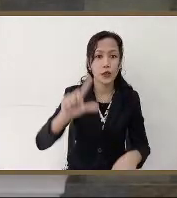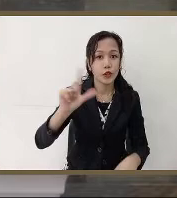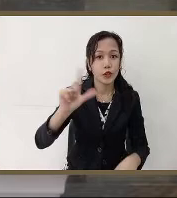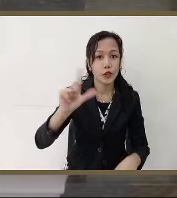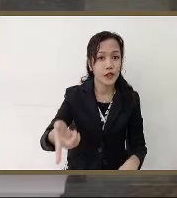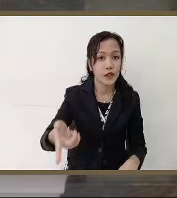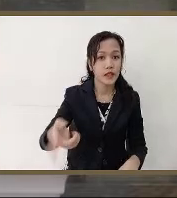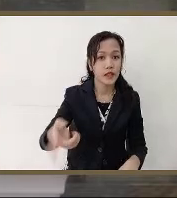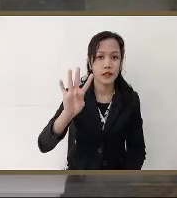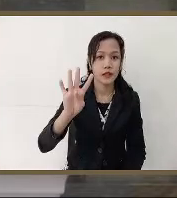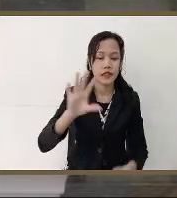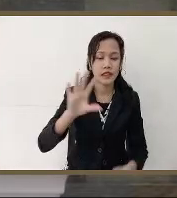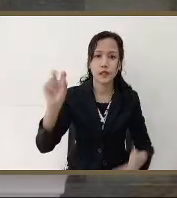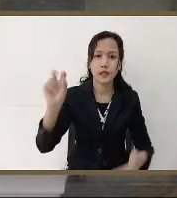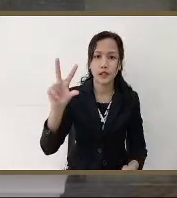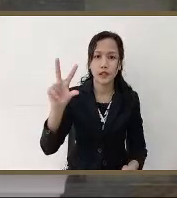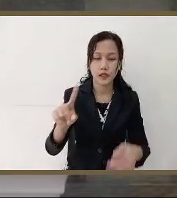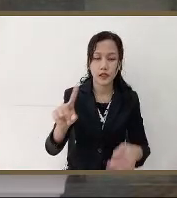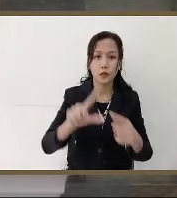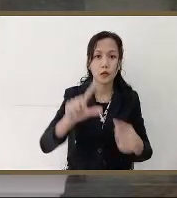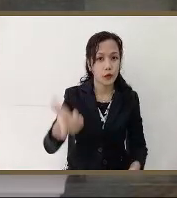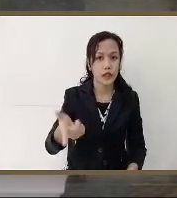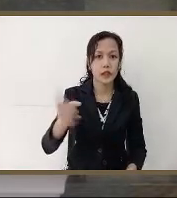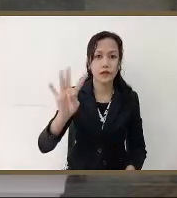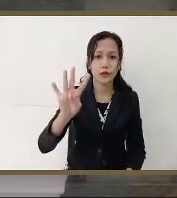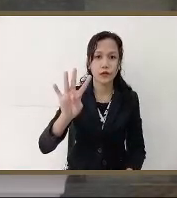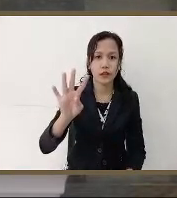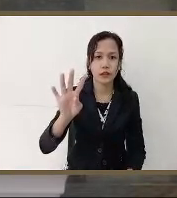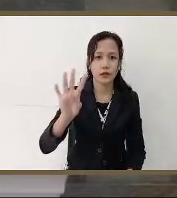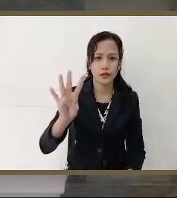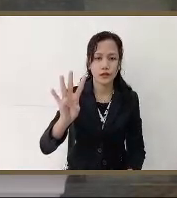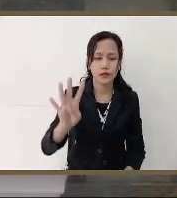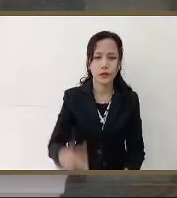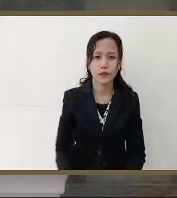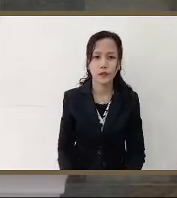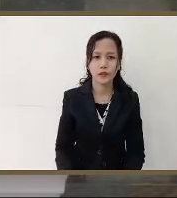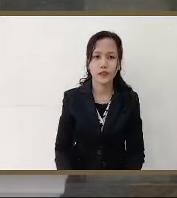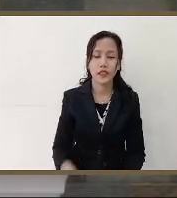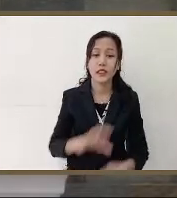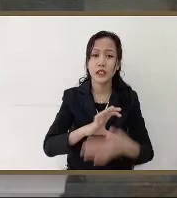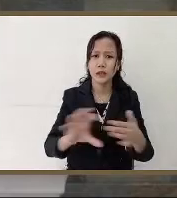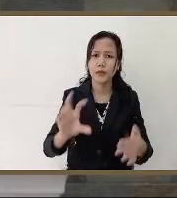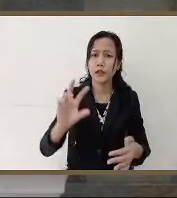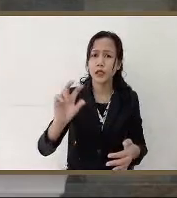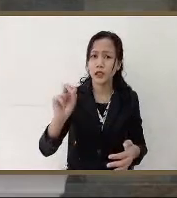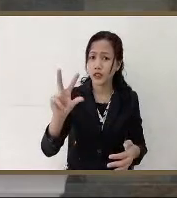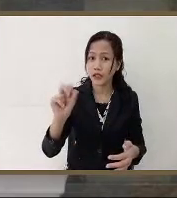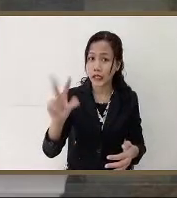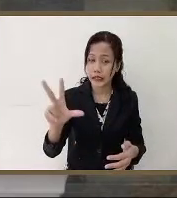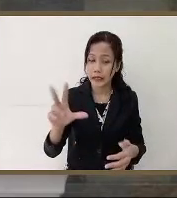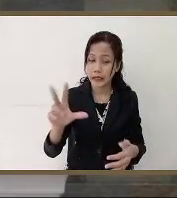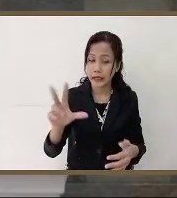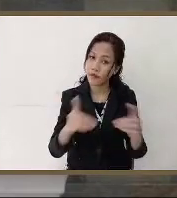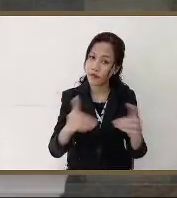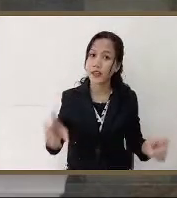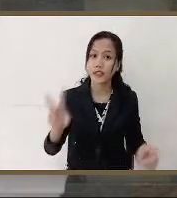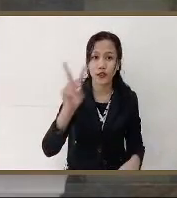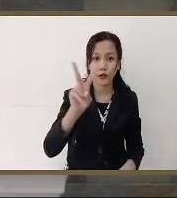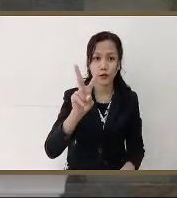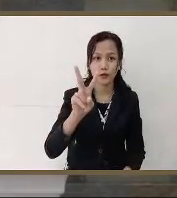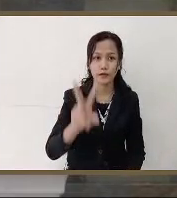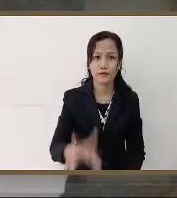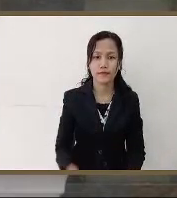Mula chapter 13 hanggang chapter 24. Yung chapter 13, nahati rin po yan sa dalawa.